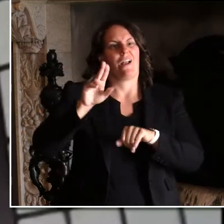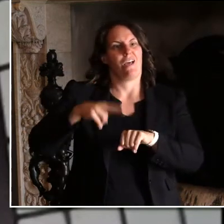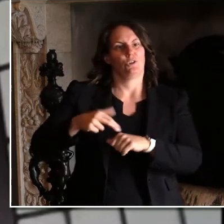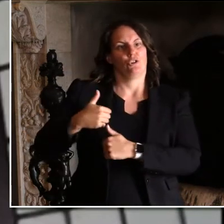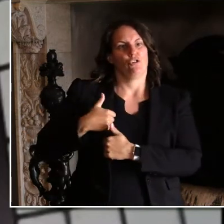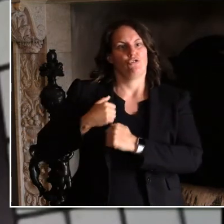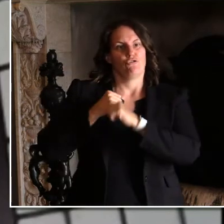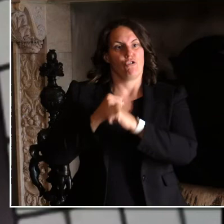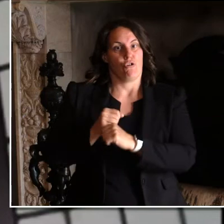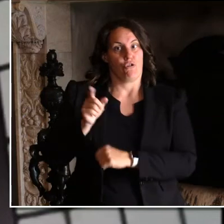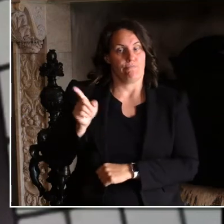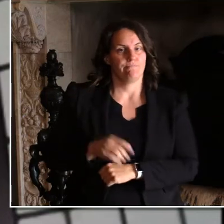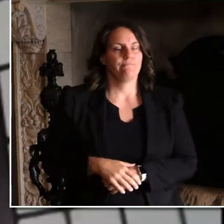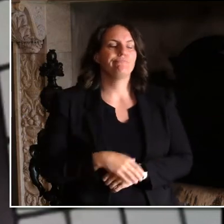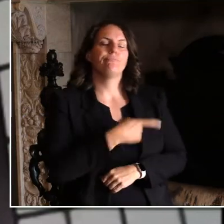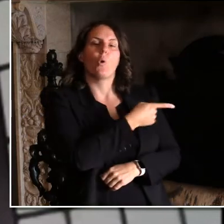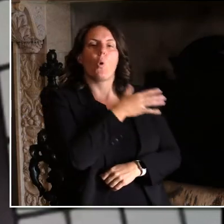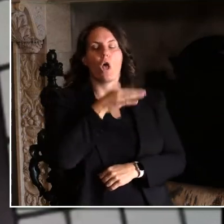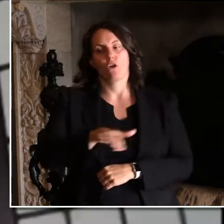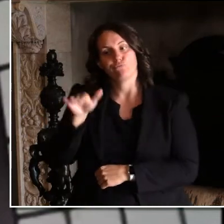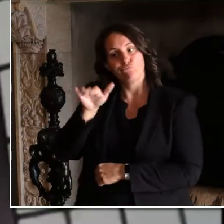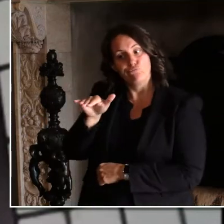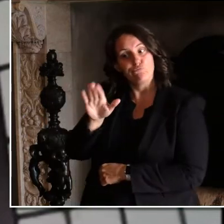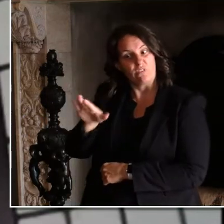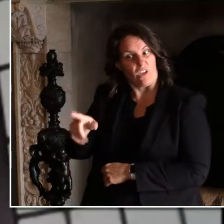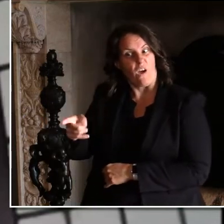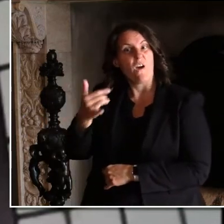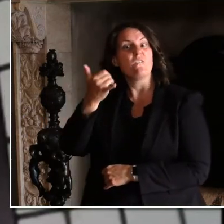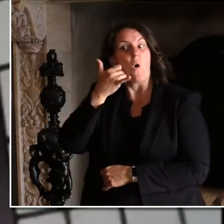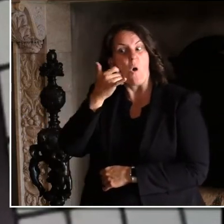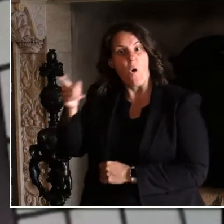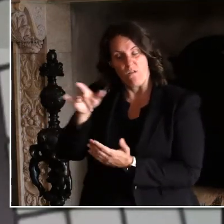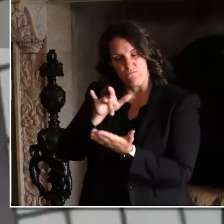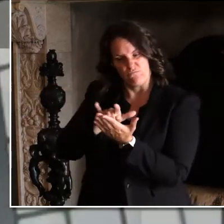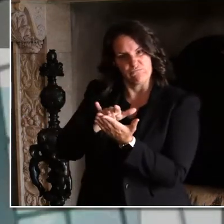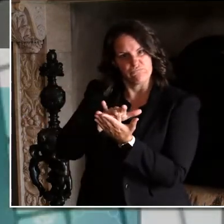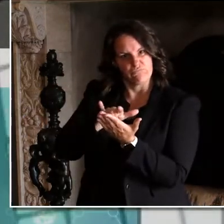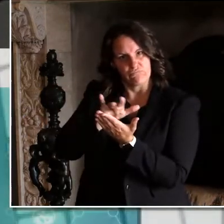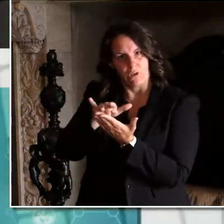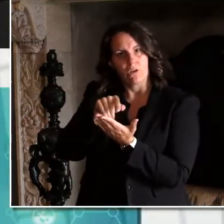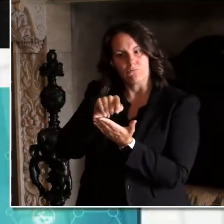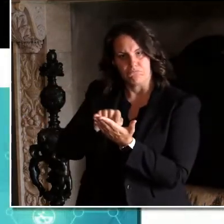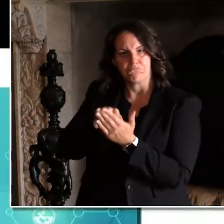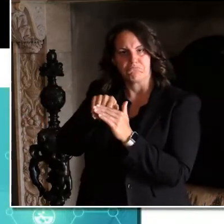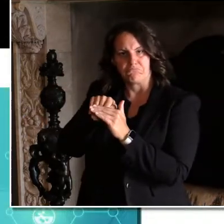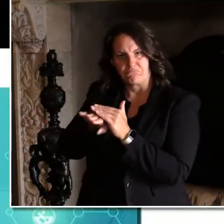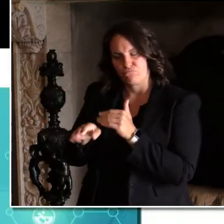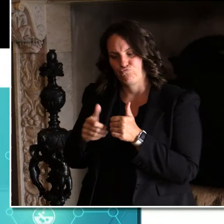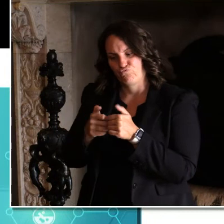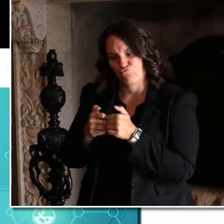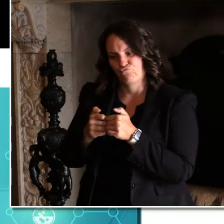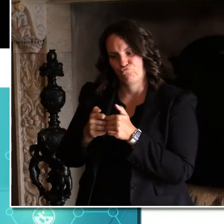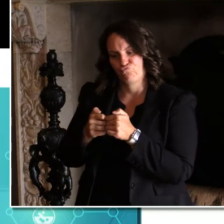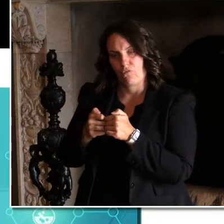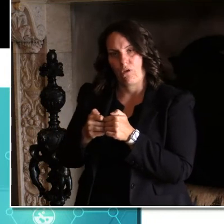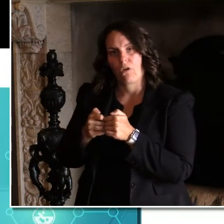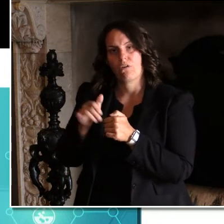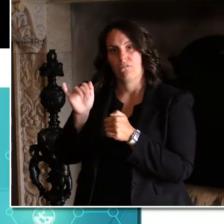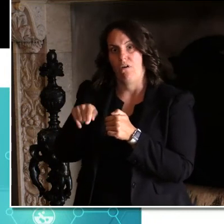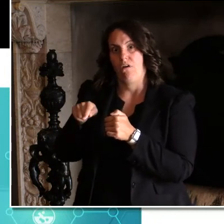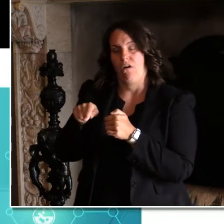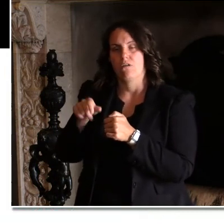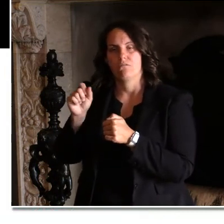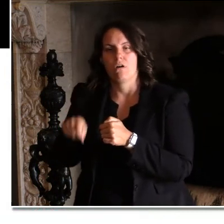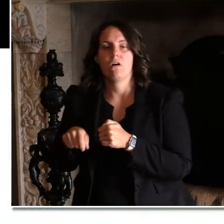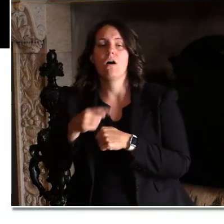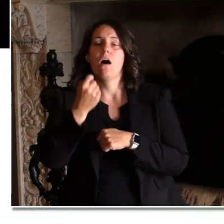smartphone, but this enables the process to be as contactless as possible. COVID Connect will walk you through the questions that we need